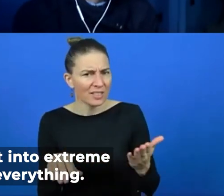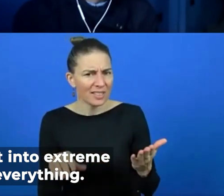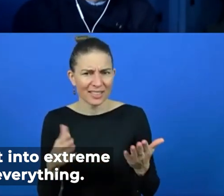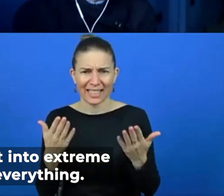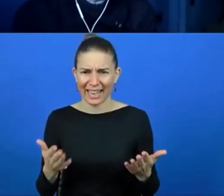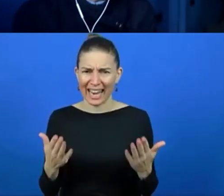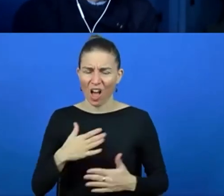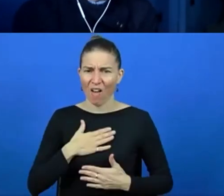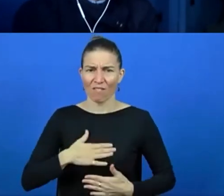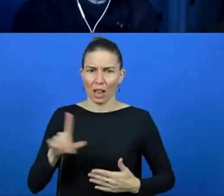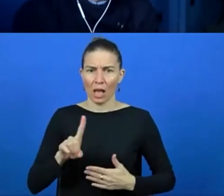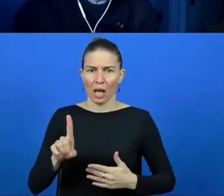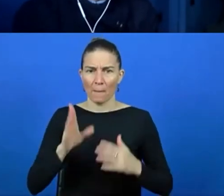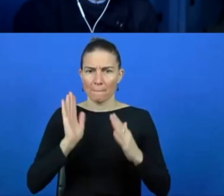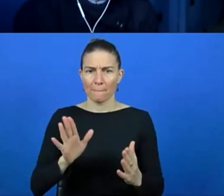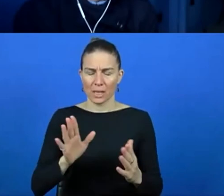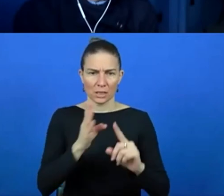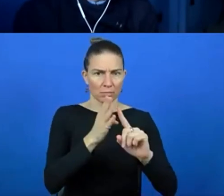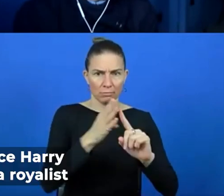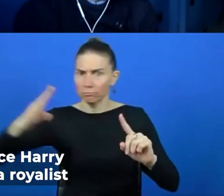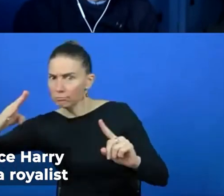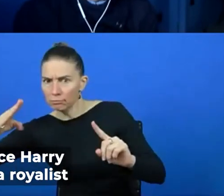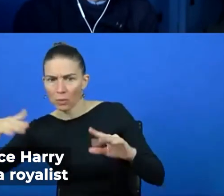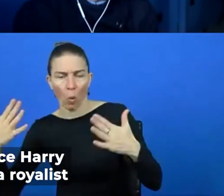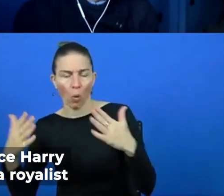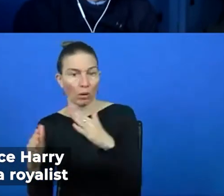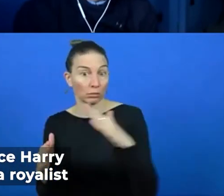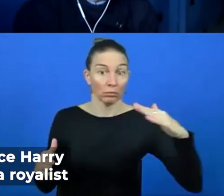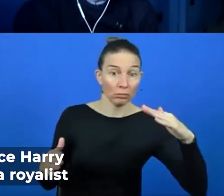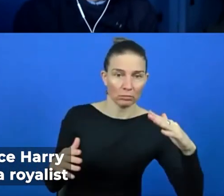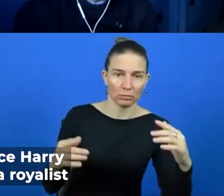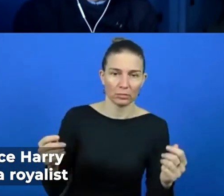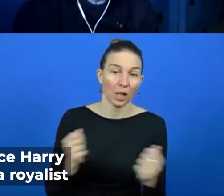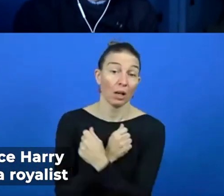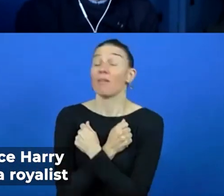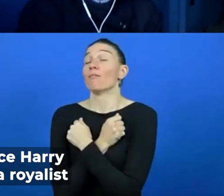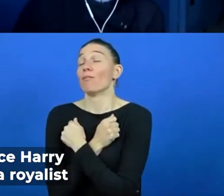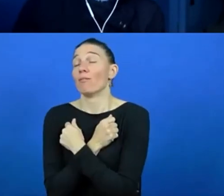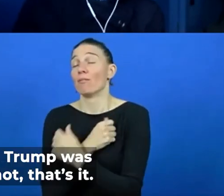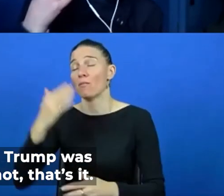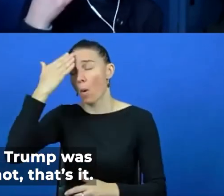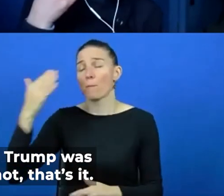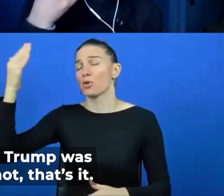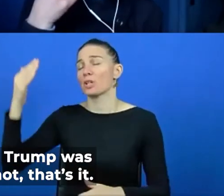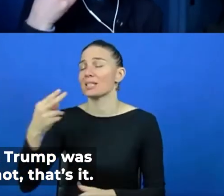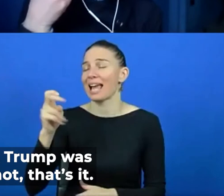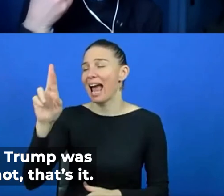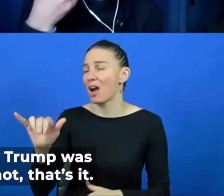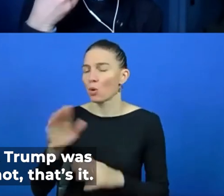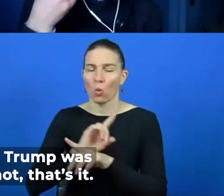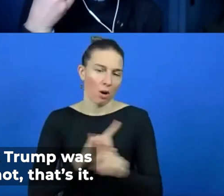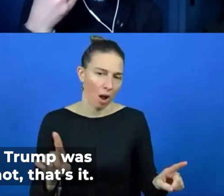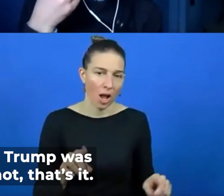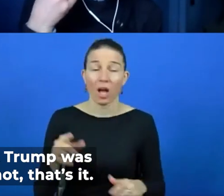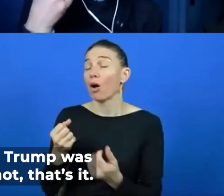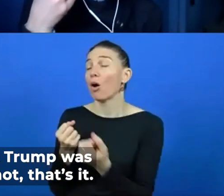virtually everything. You know, you either love Prince Harry or you don't. You're a royalist or you're not. You know,